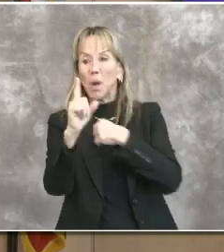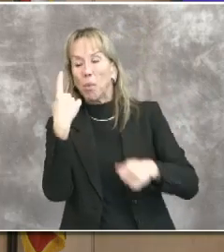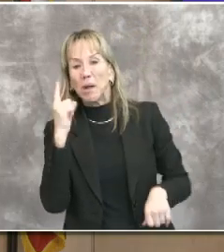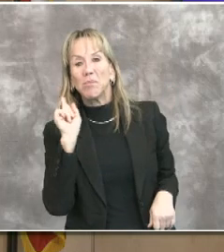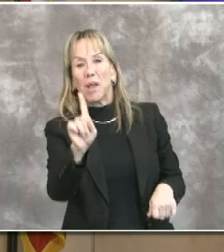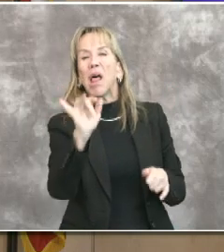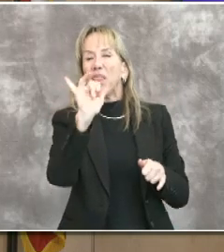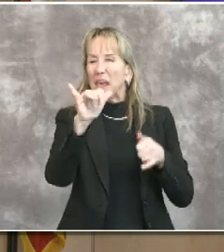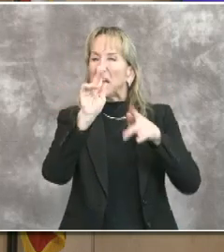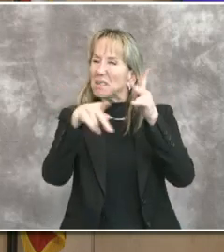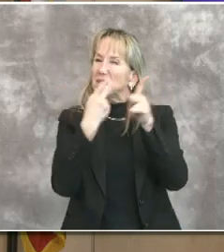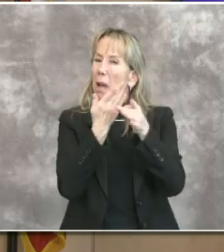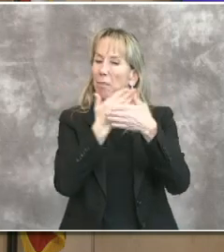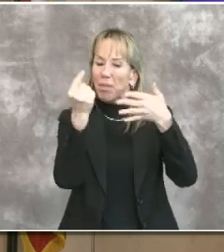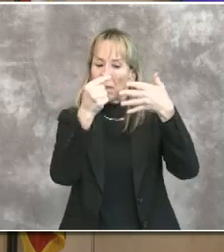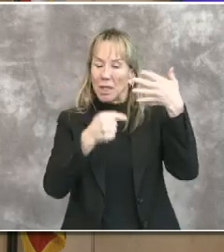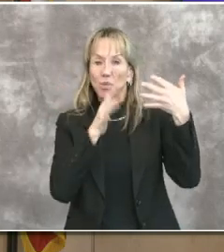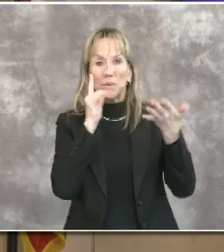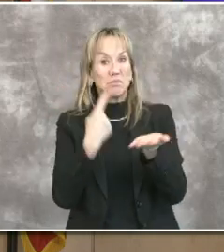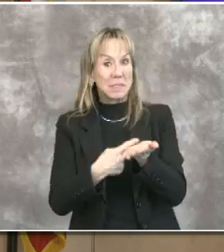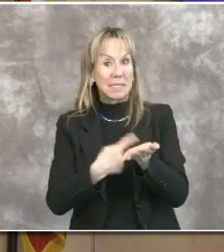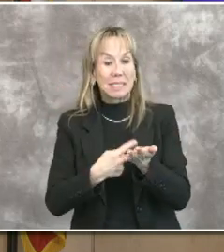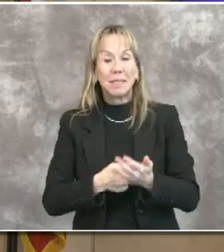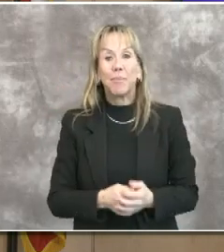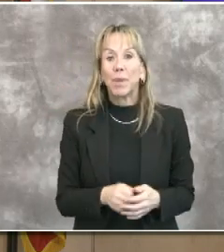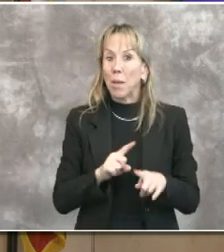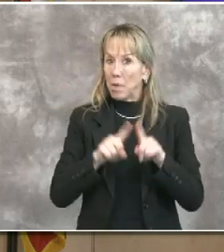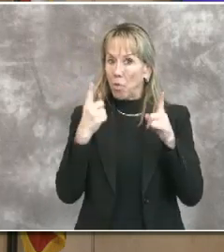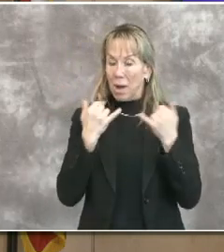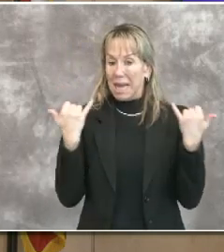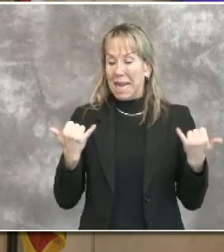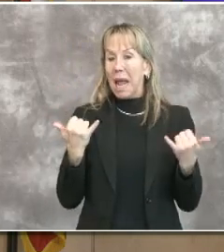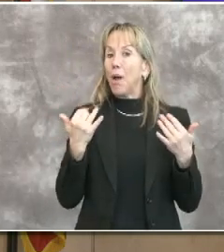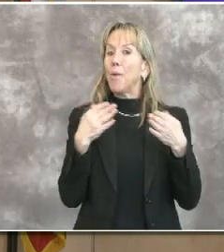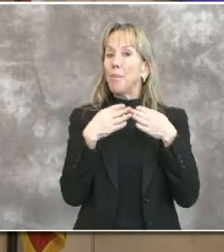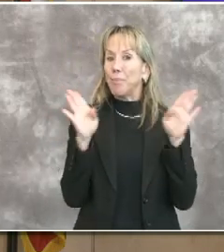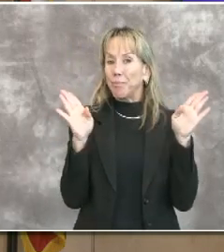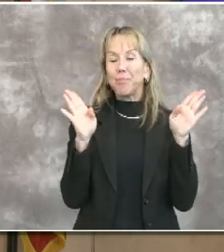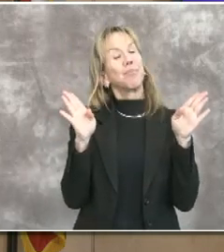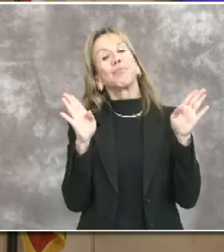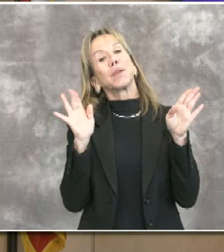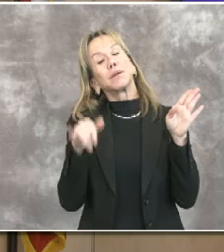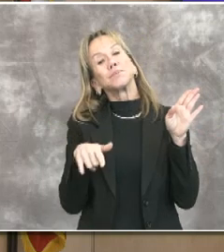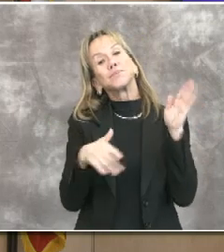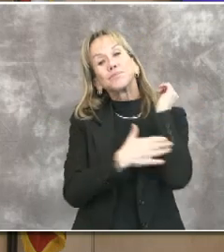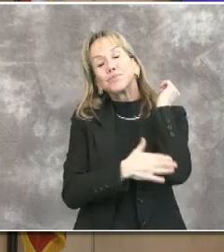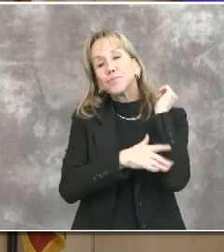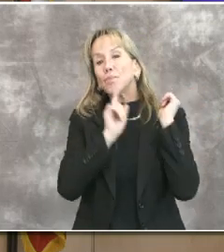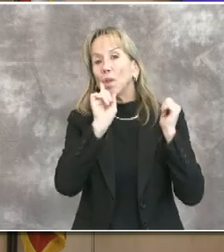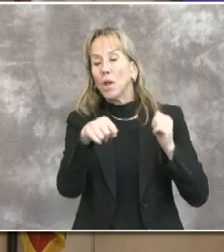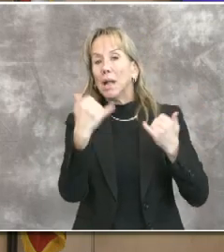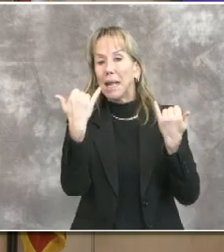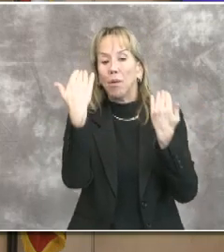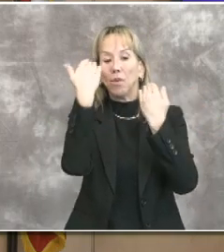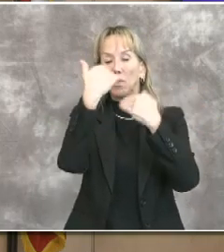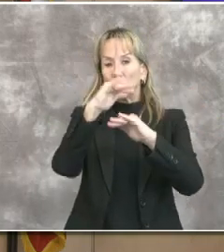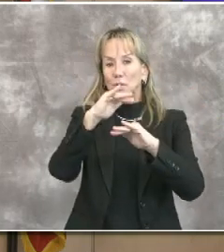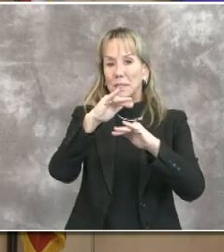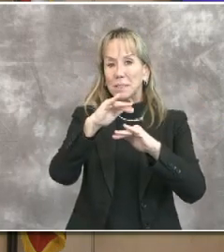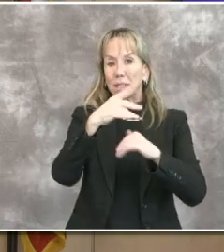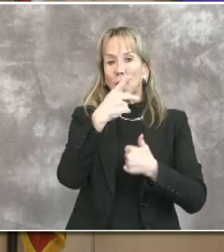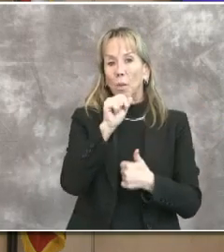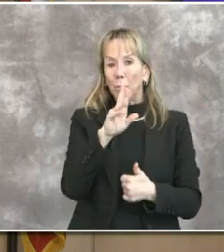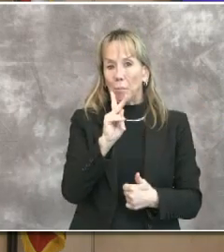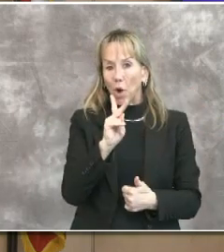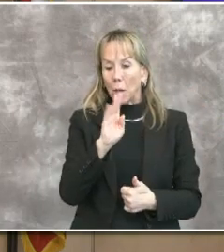discretion. So again, to be clear, the county public health order restricts parks and beaches in four key